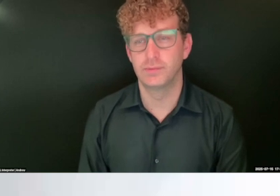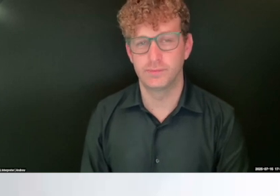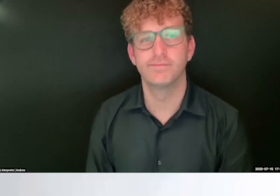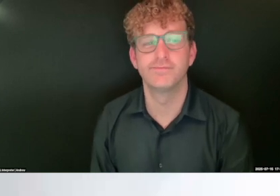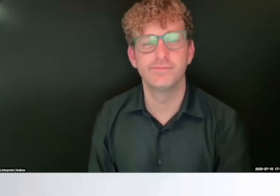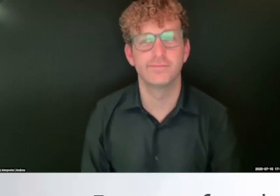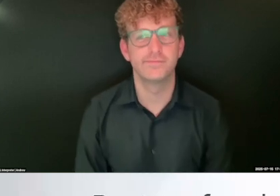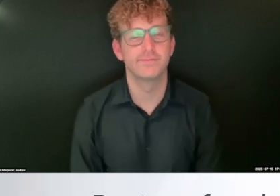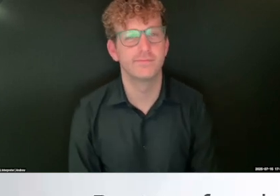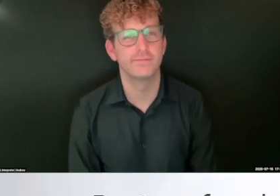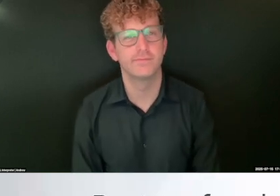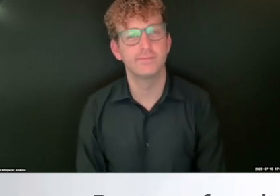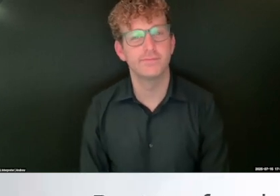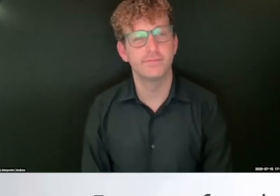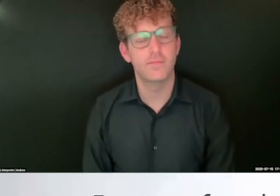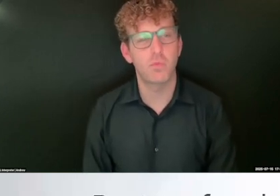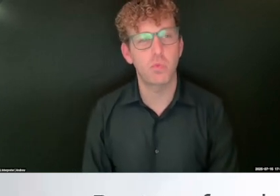please.